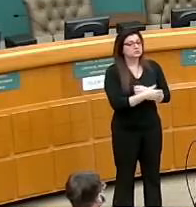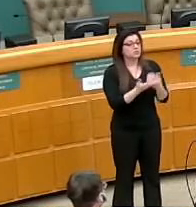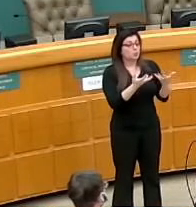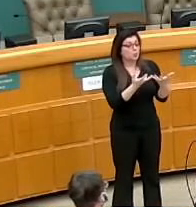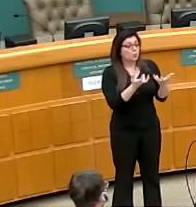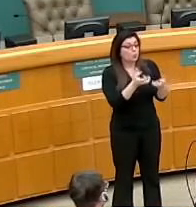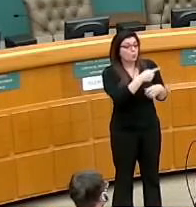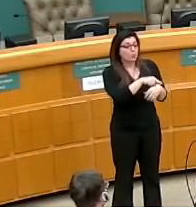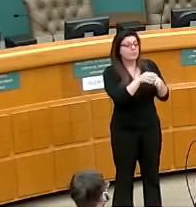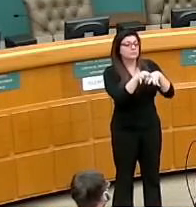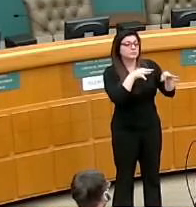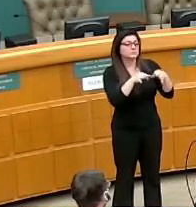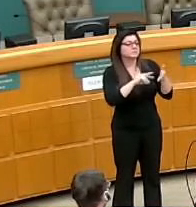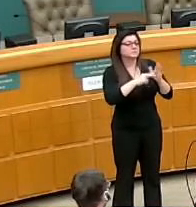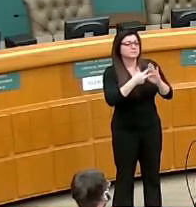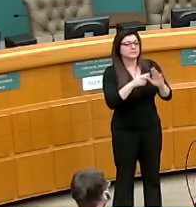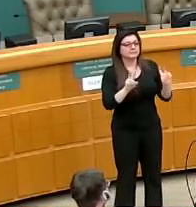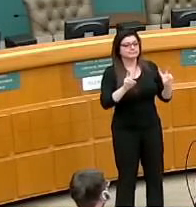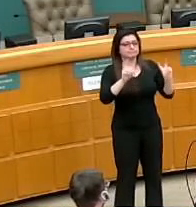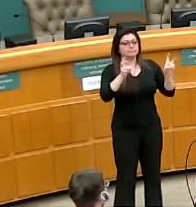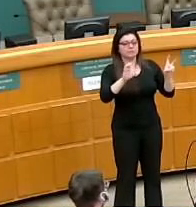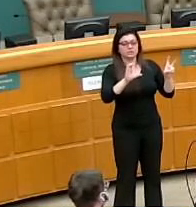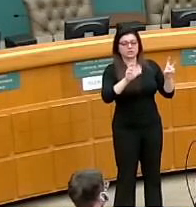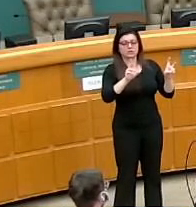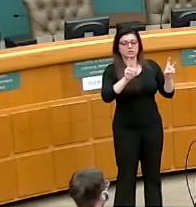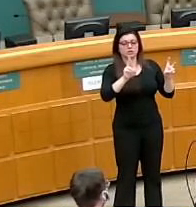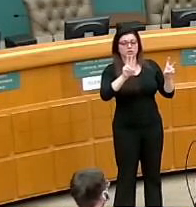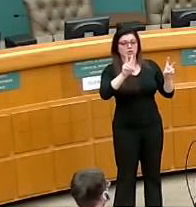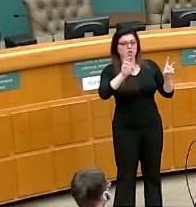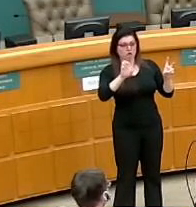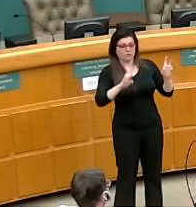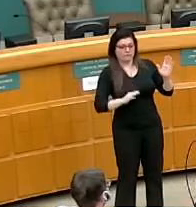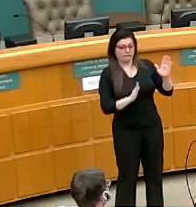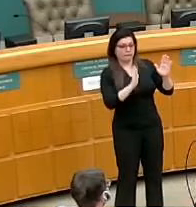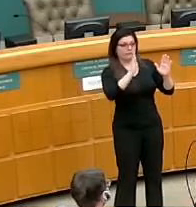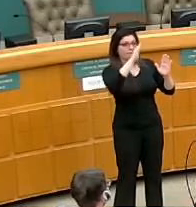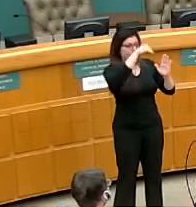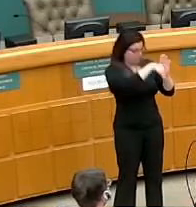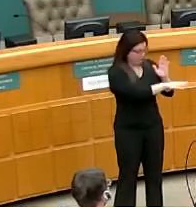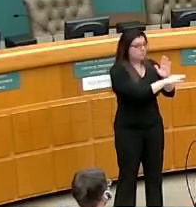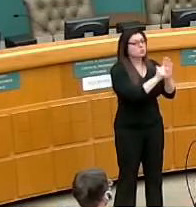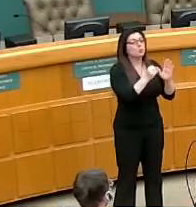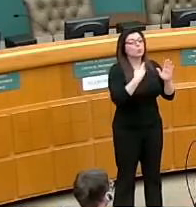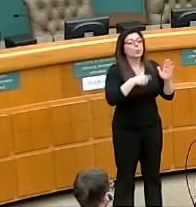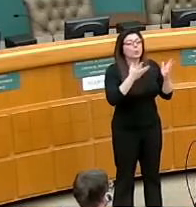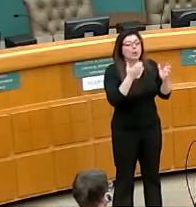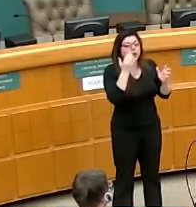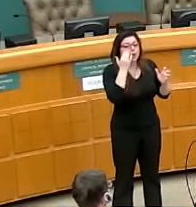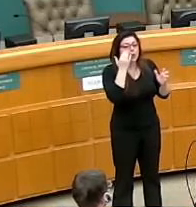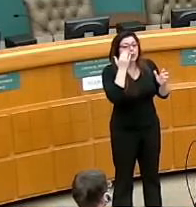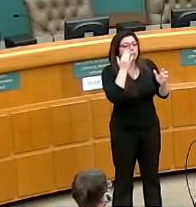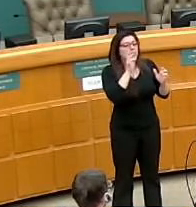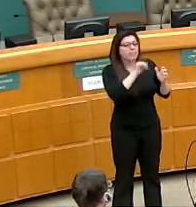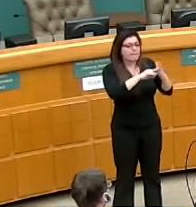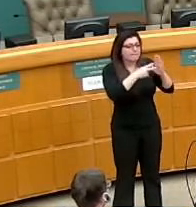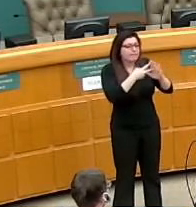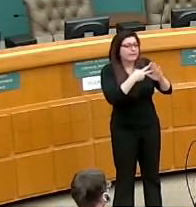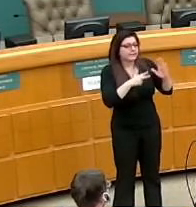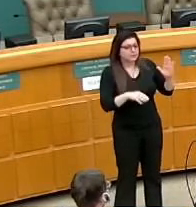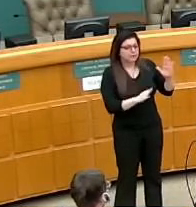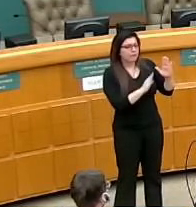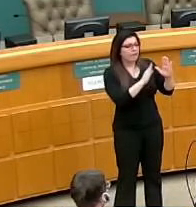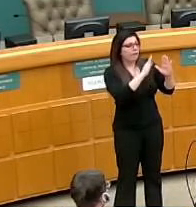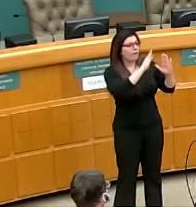national TV. We want to know when the spike in cases hits, and we want to know when we're beginning to recover, right?